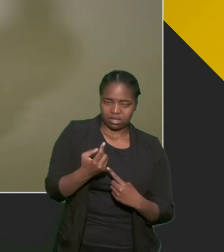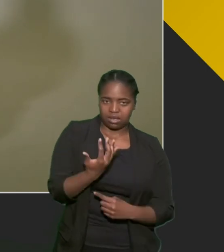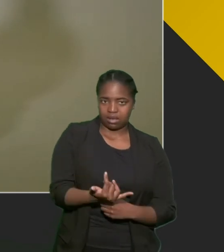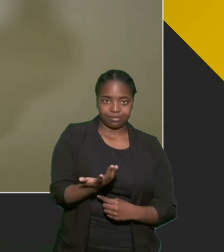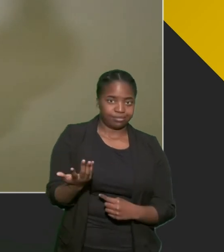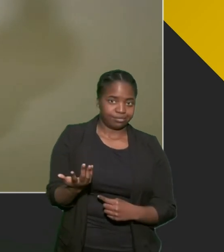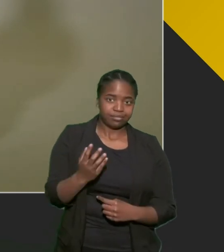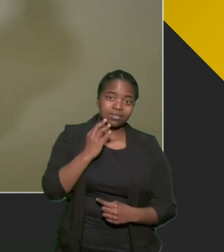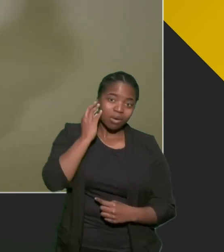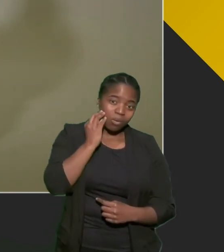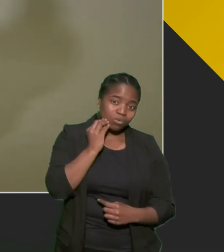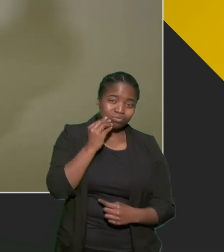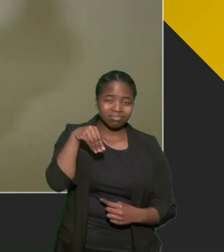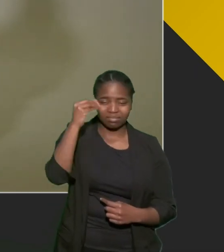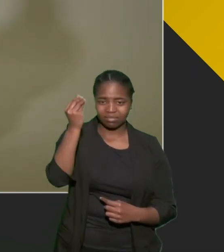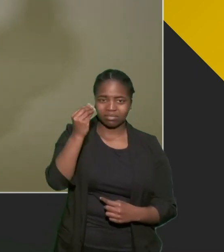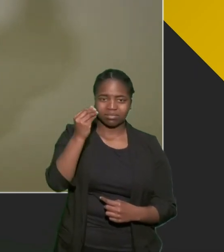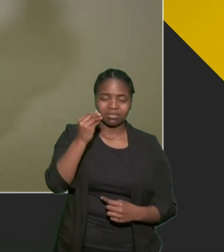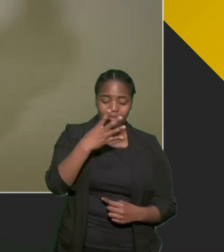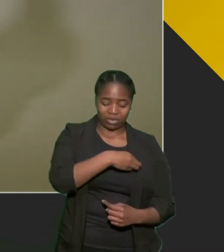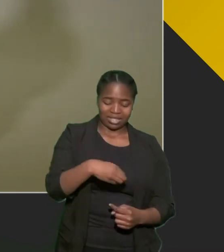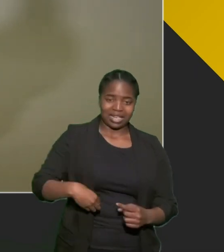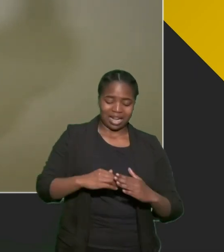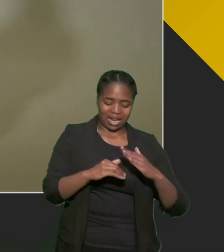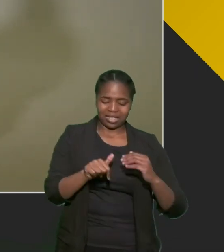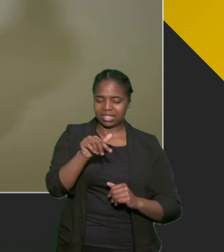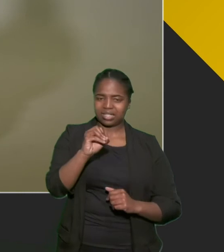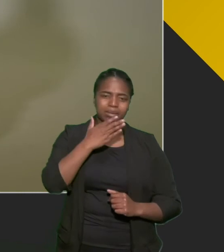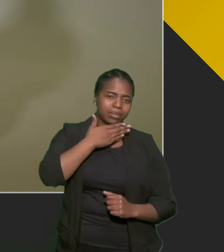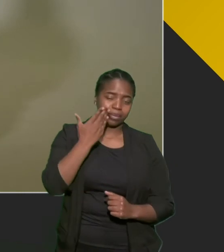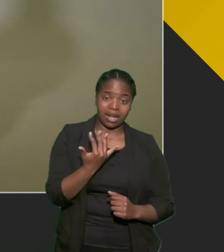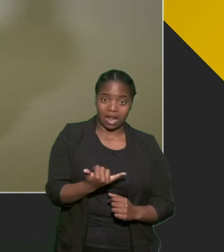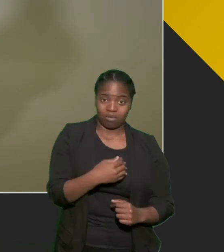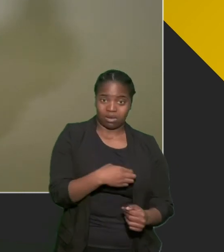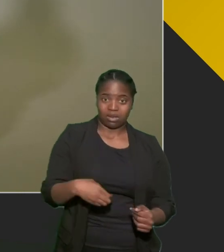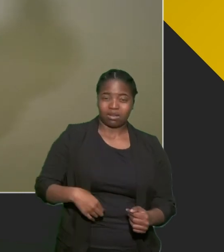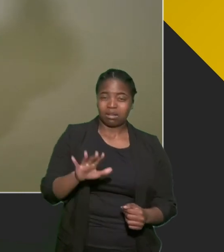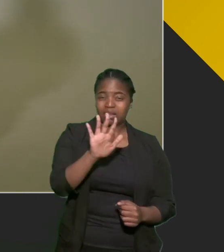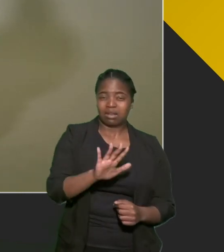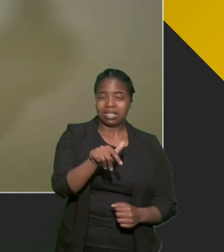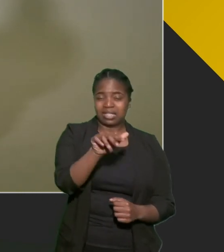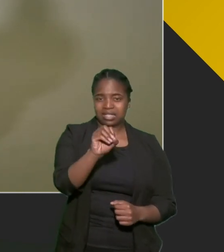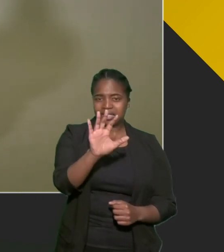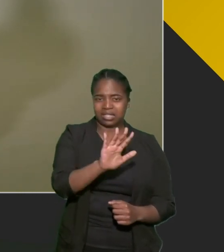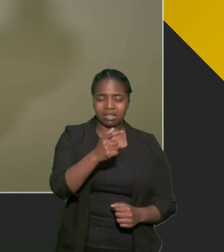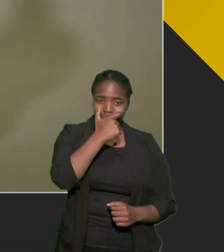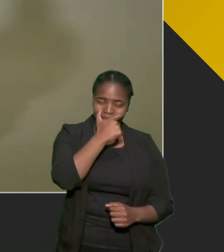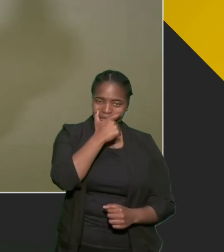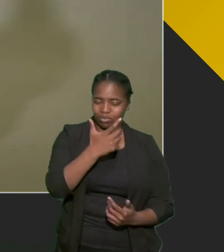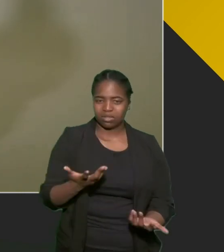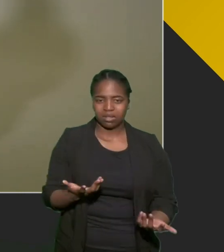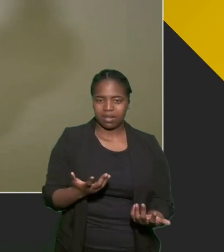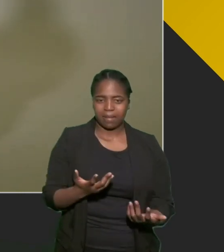we've never had a president who's younger than 60 years of age. The current president is within his mid-60s, President Cyril Ramaphosa.